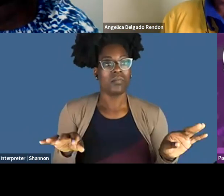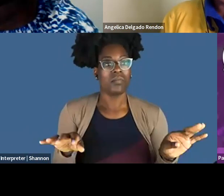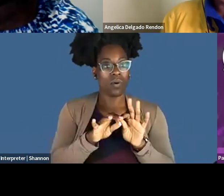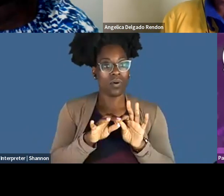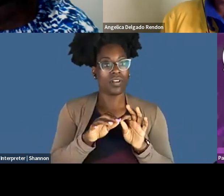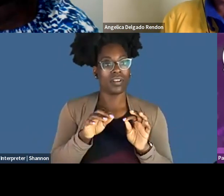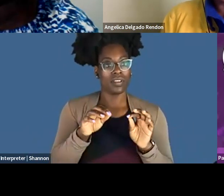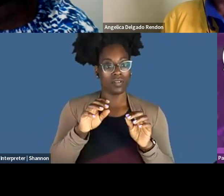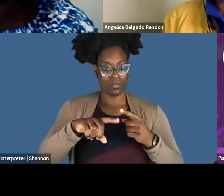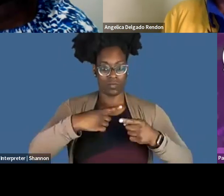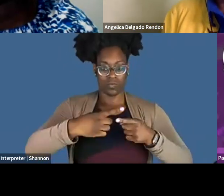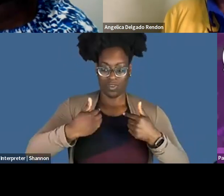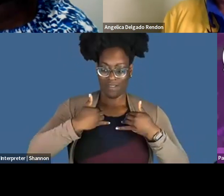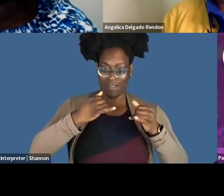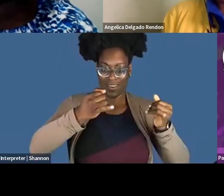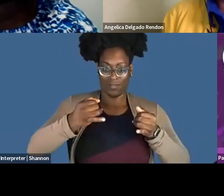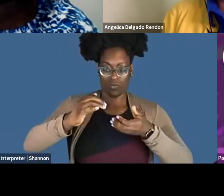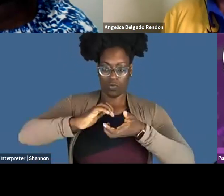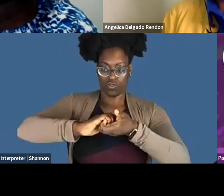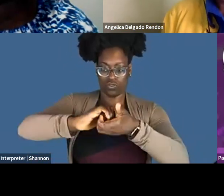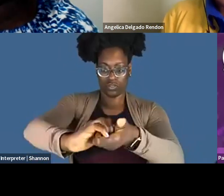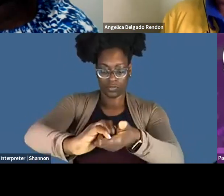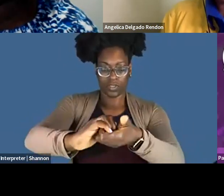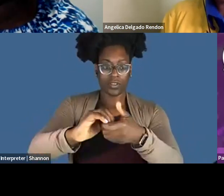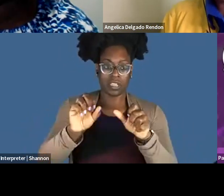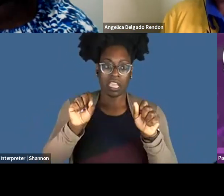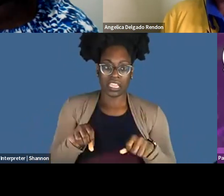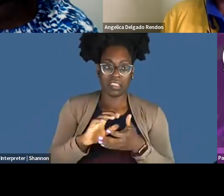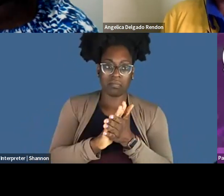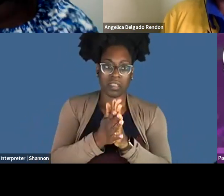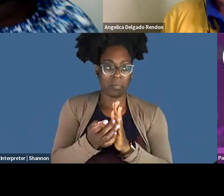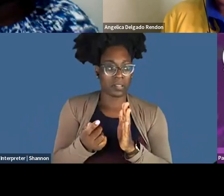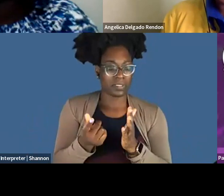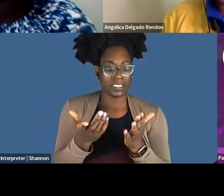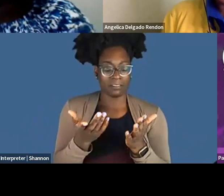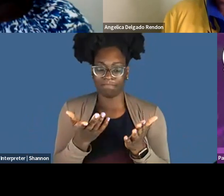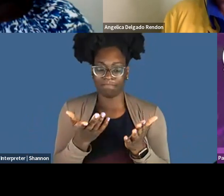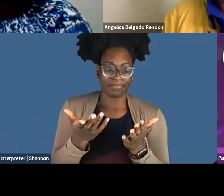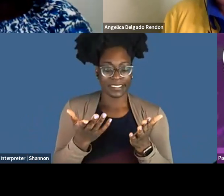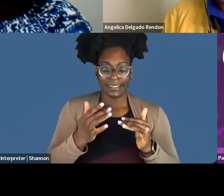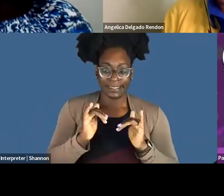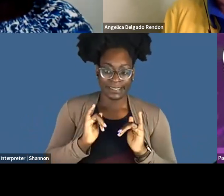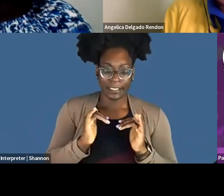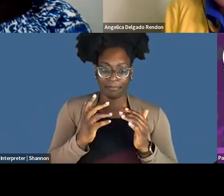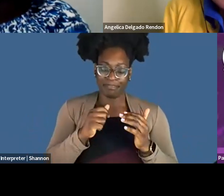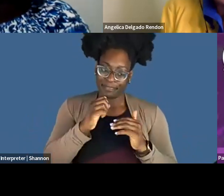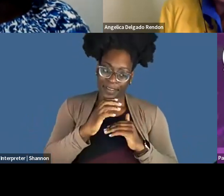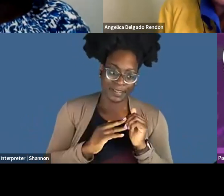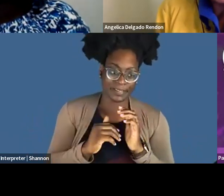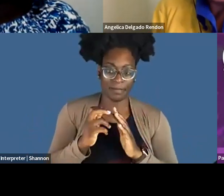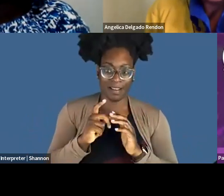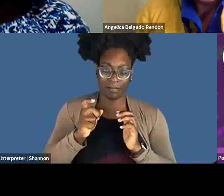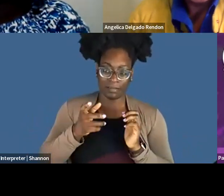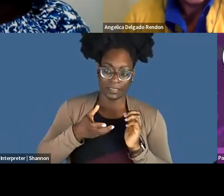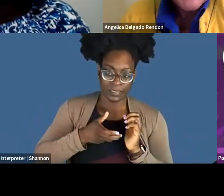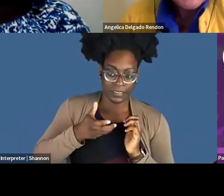very important to know that it's an uncomfortable situation because we've never had the